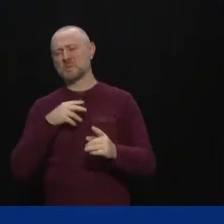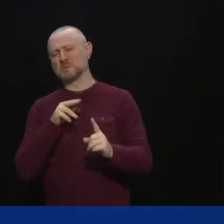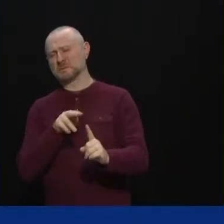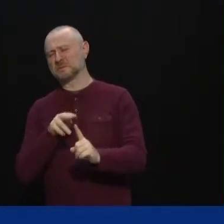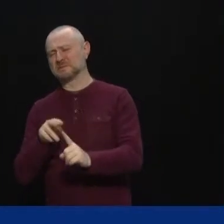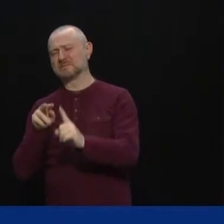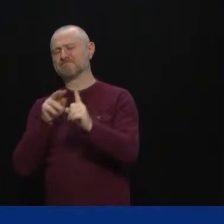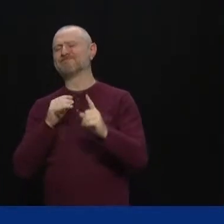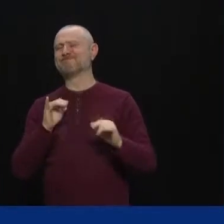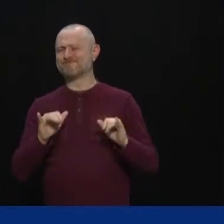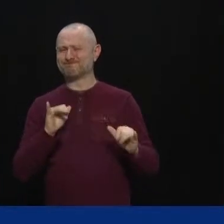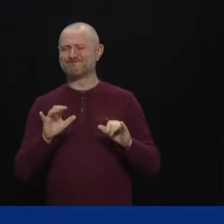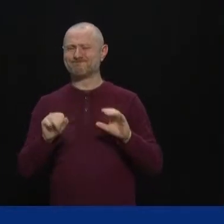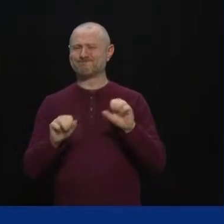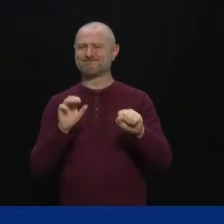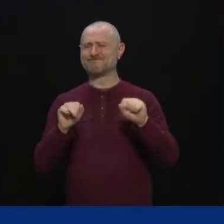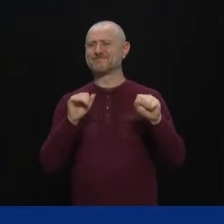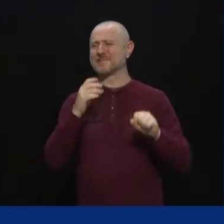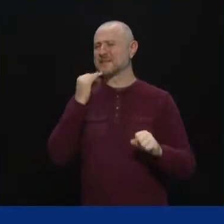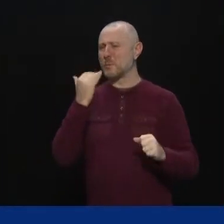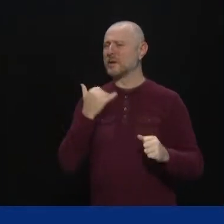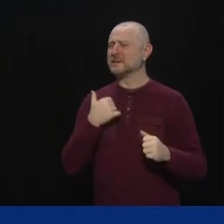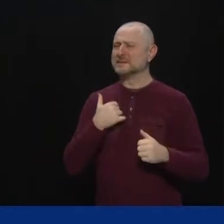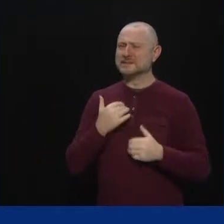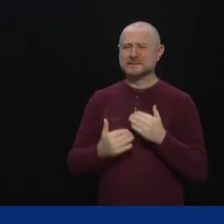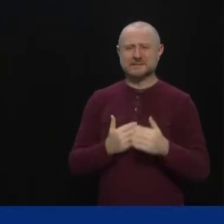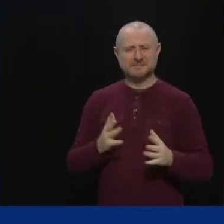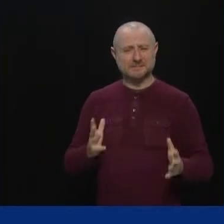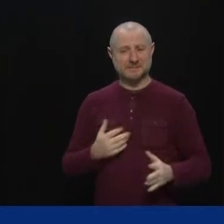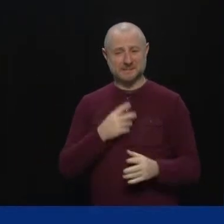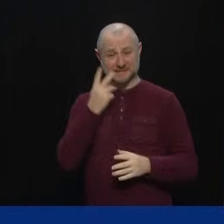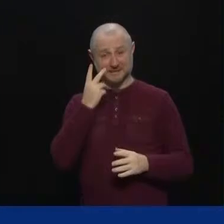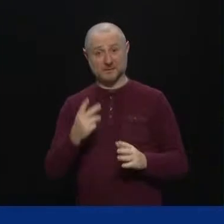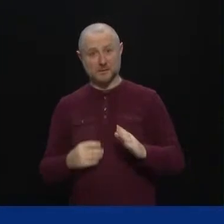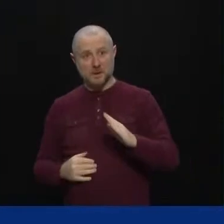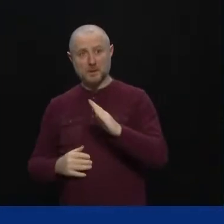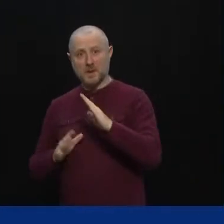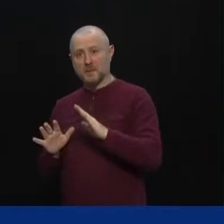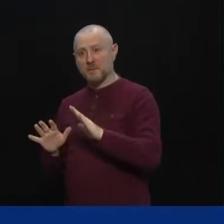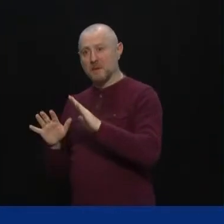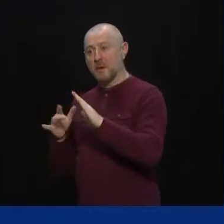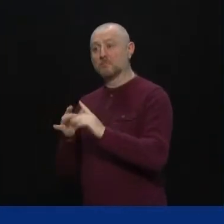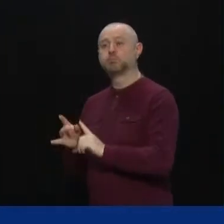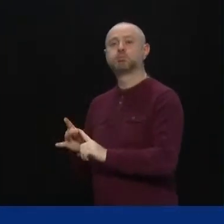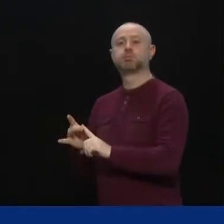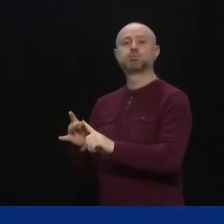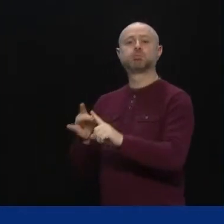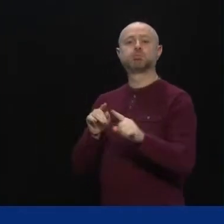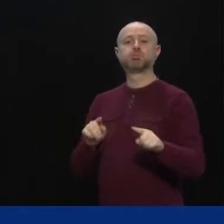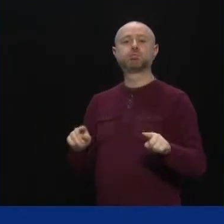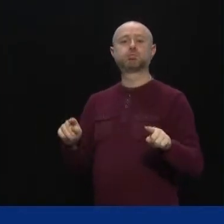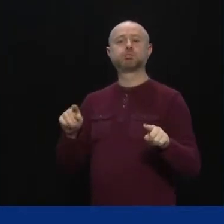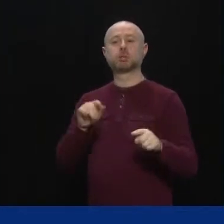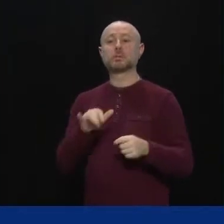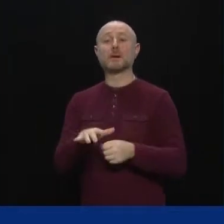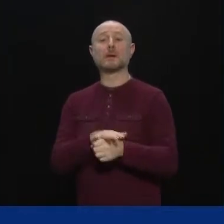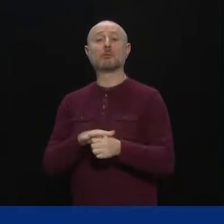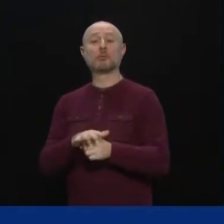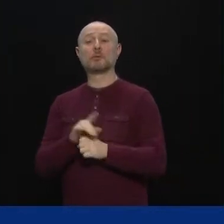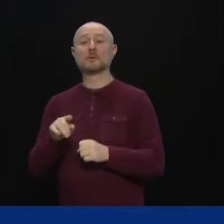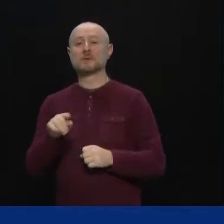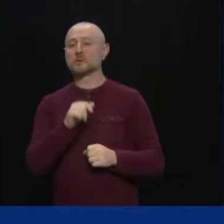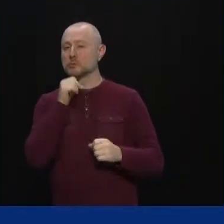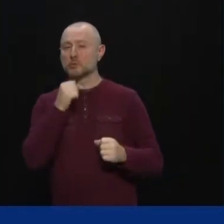and that is why we took quick action when we realized that the high positivity rates, particularly in areas that don't have as high a vaccination